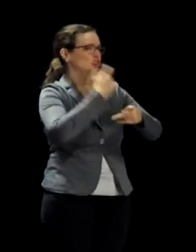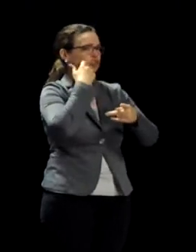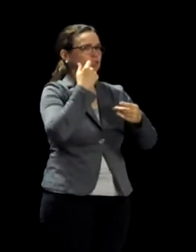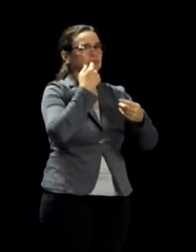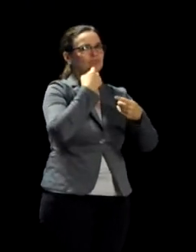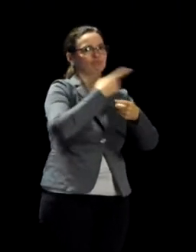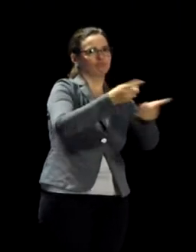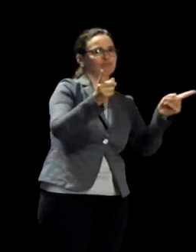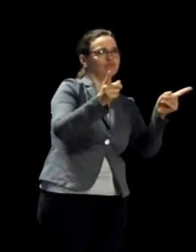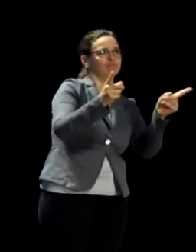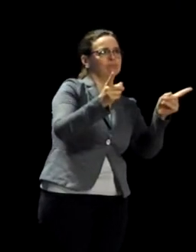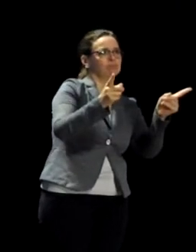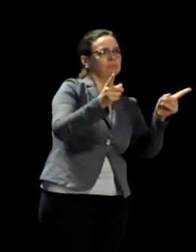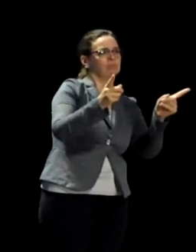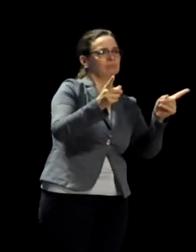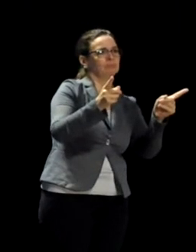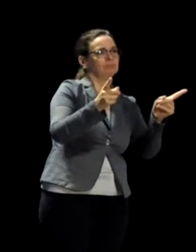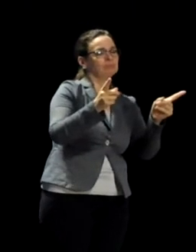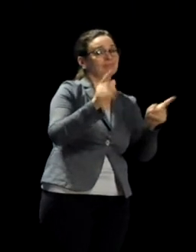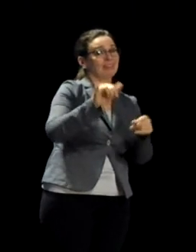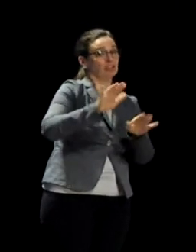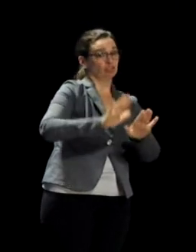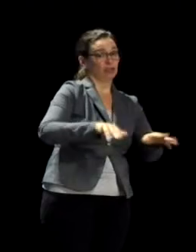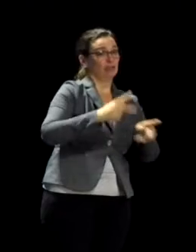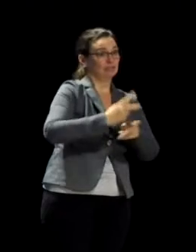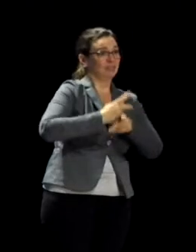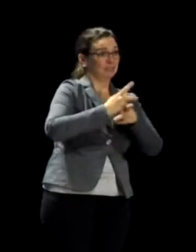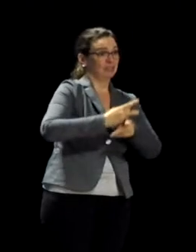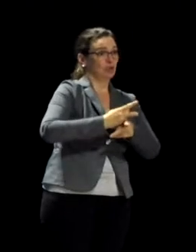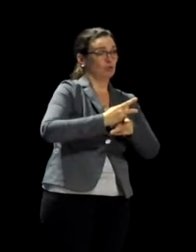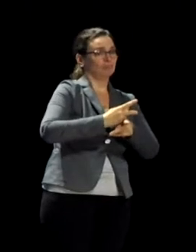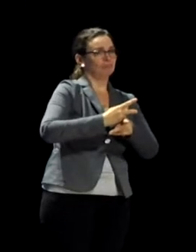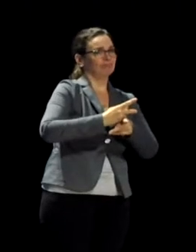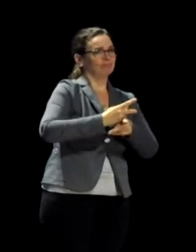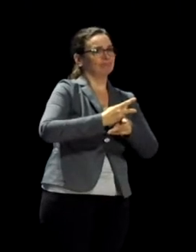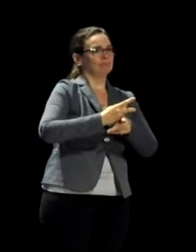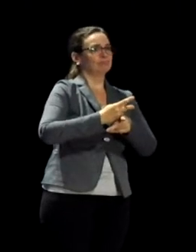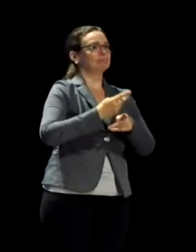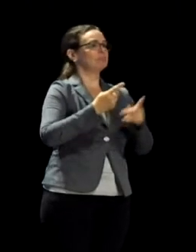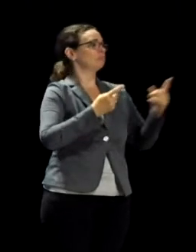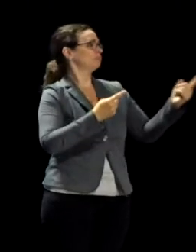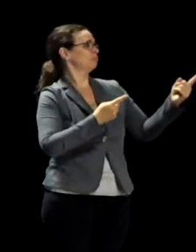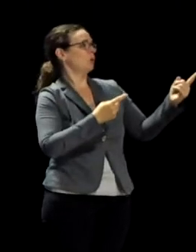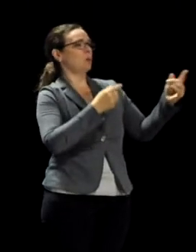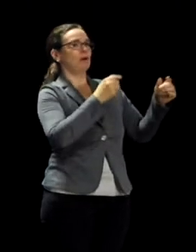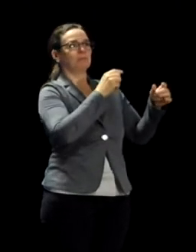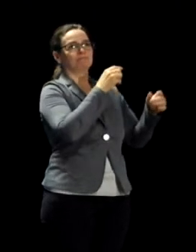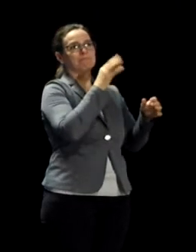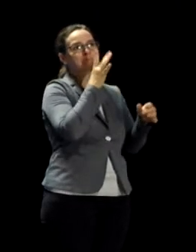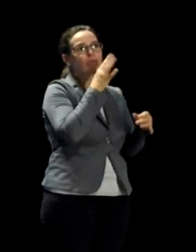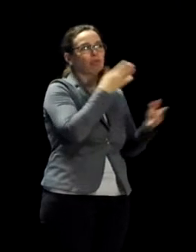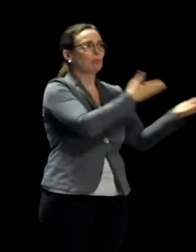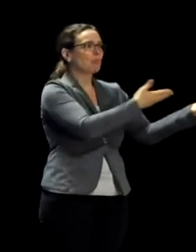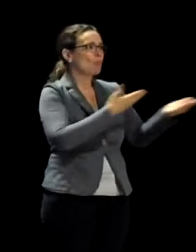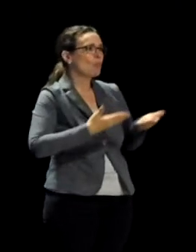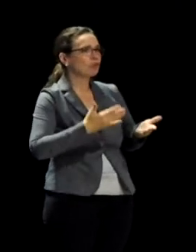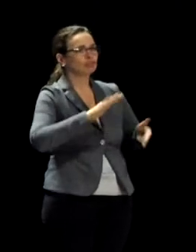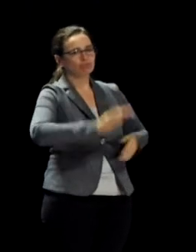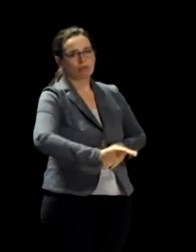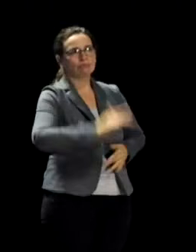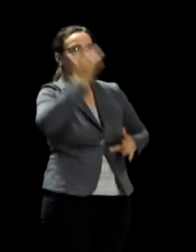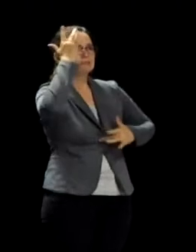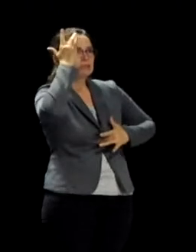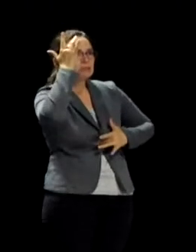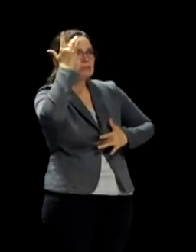community transmission case. We are presently monitoring 301 active cases, down 28